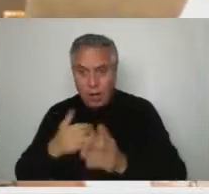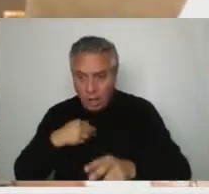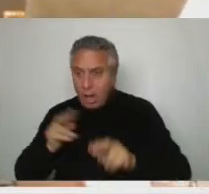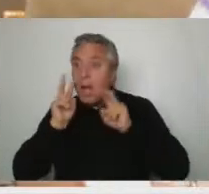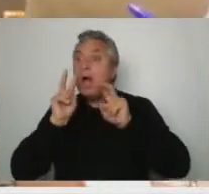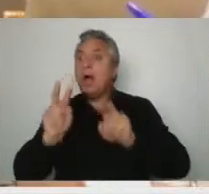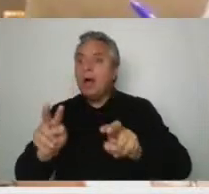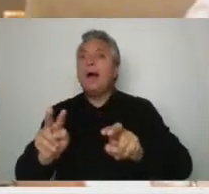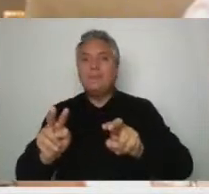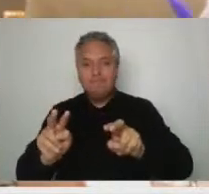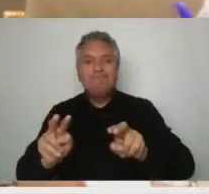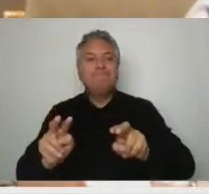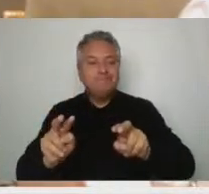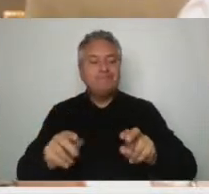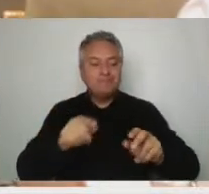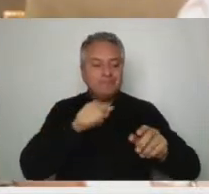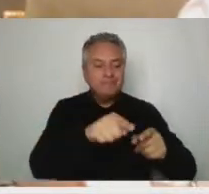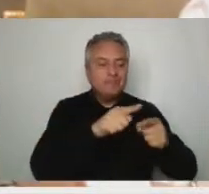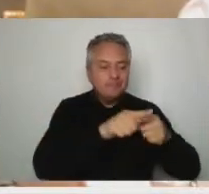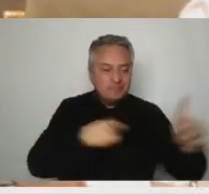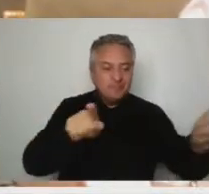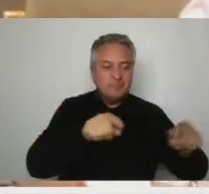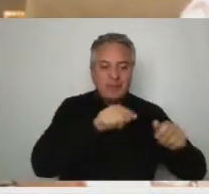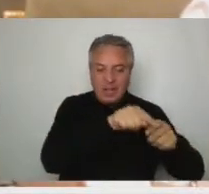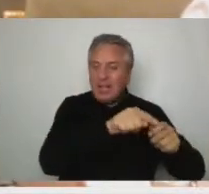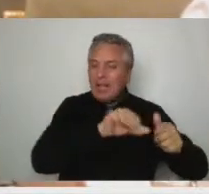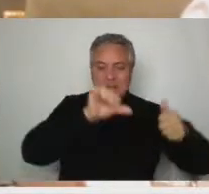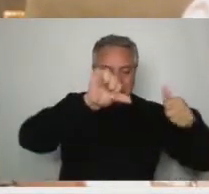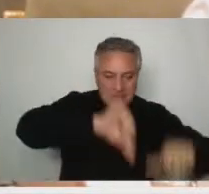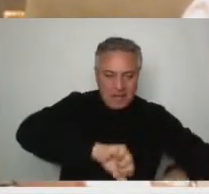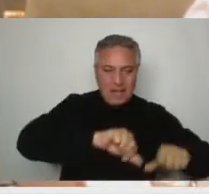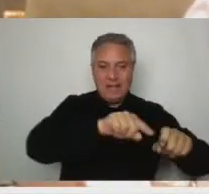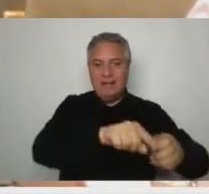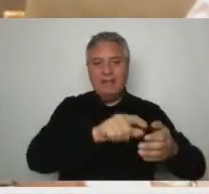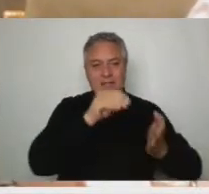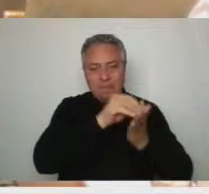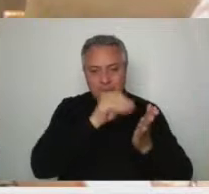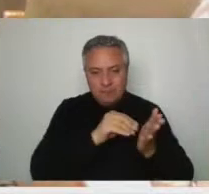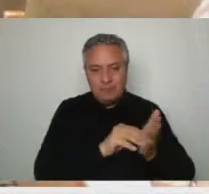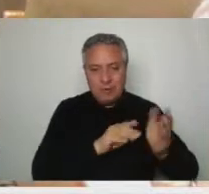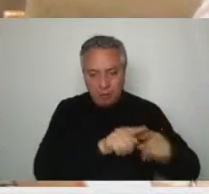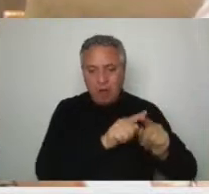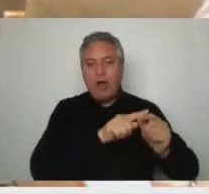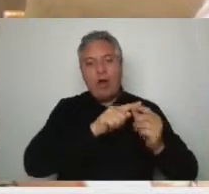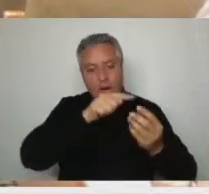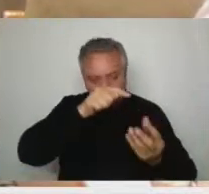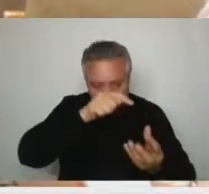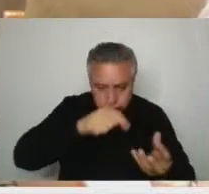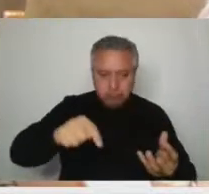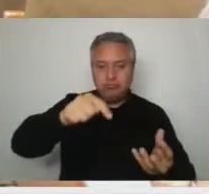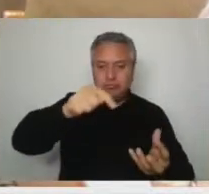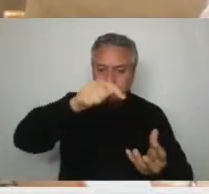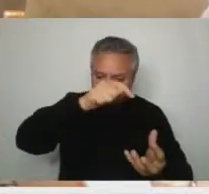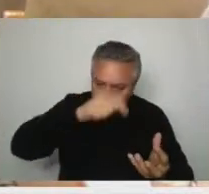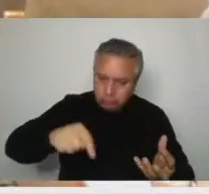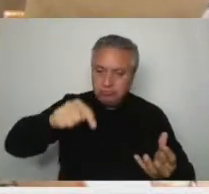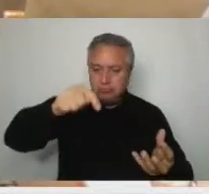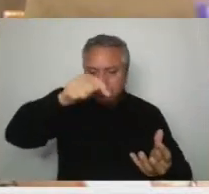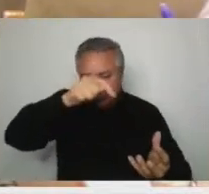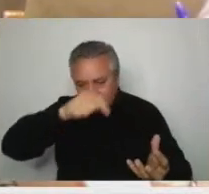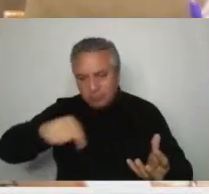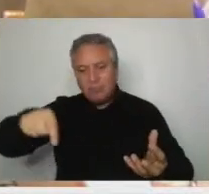education and inequality in education is clear. We see that sometimes students begin failing, and then it's